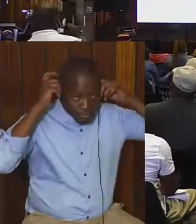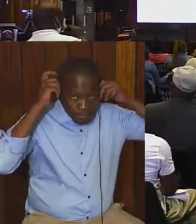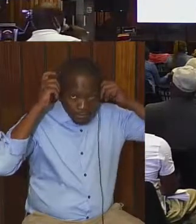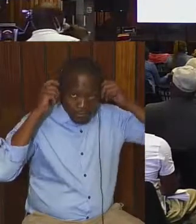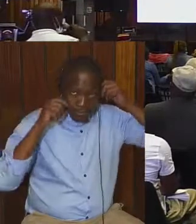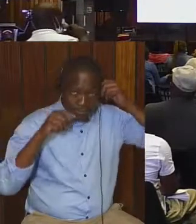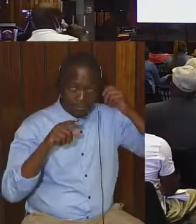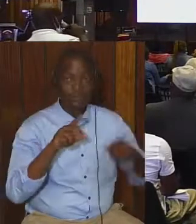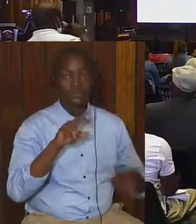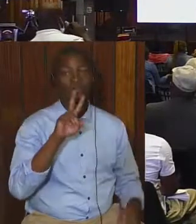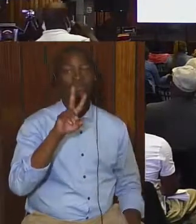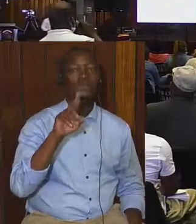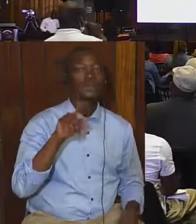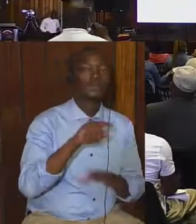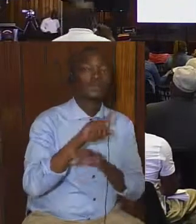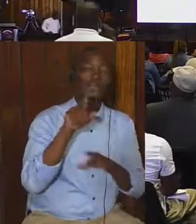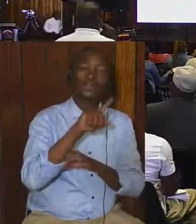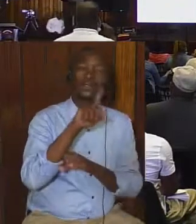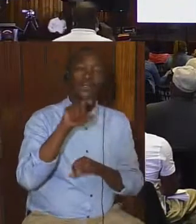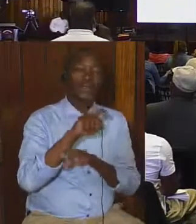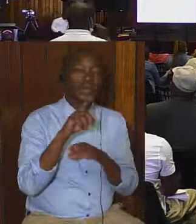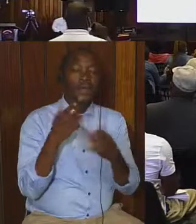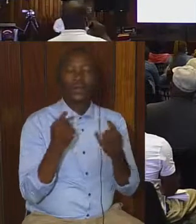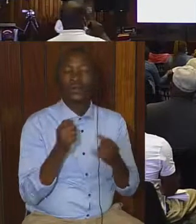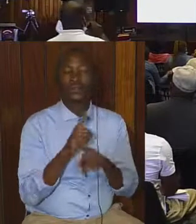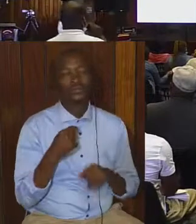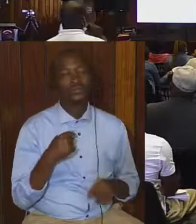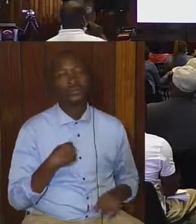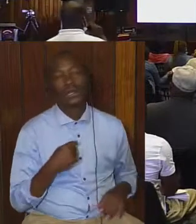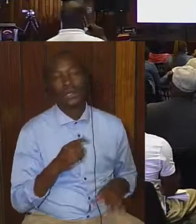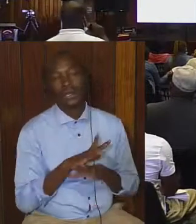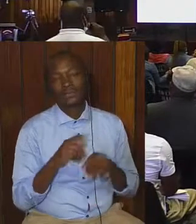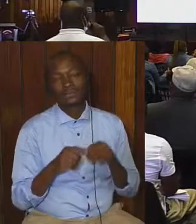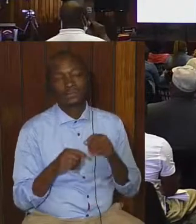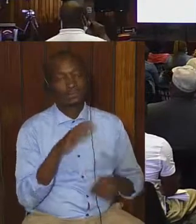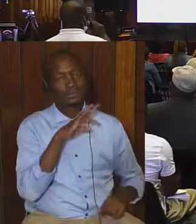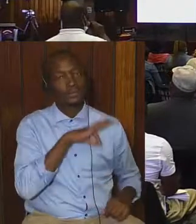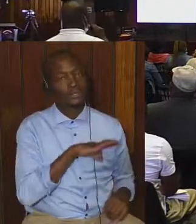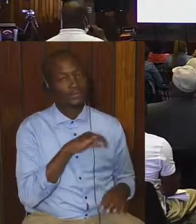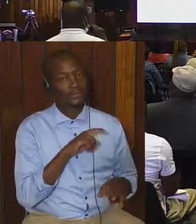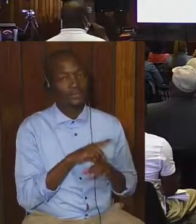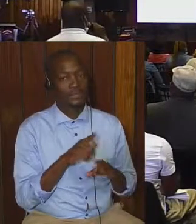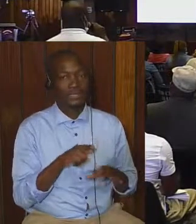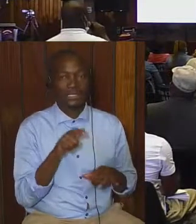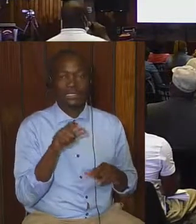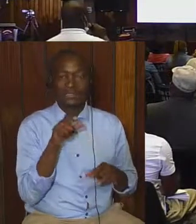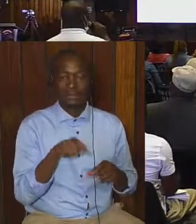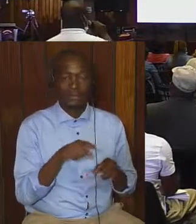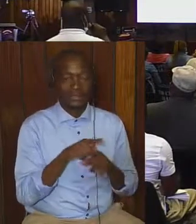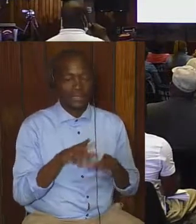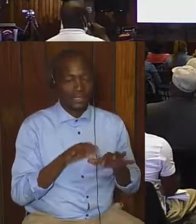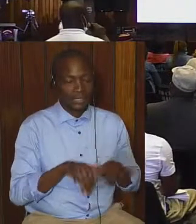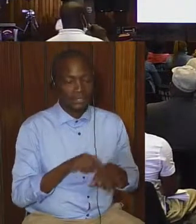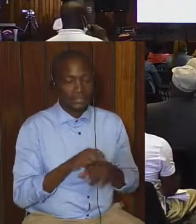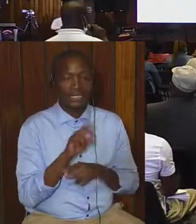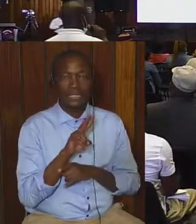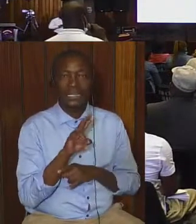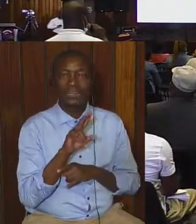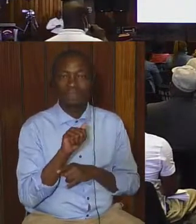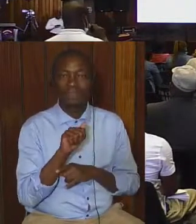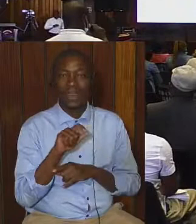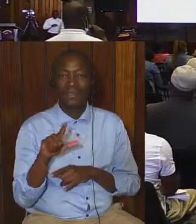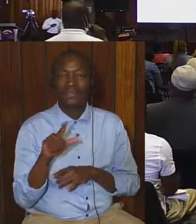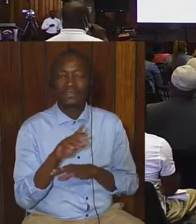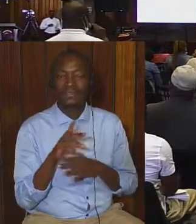the Gautrain. How do I benefit as someone residing in the VAL around Gautrain? Can you